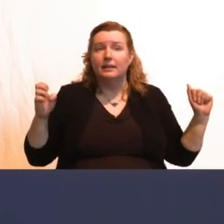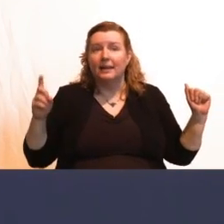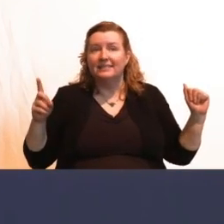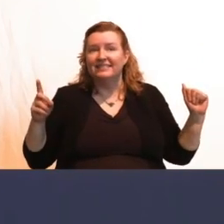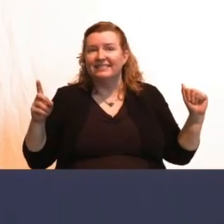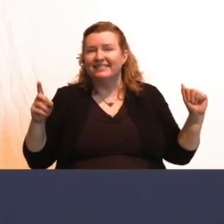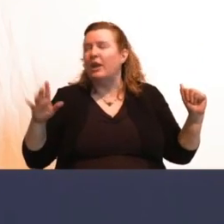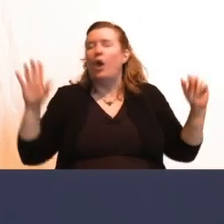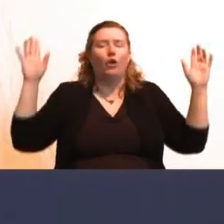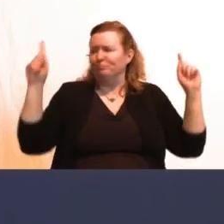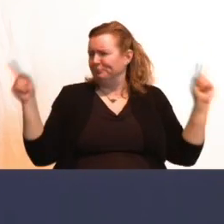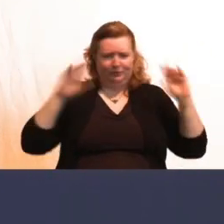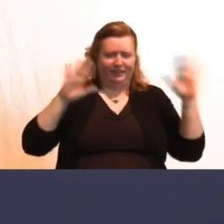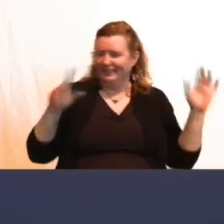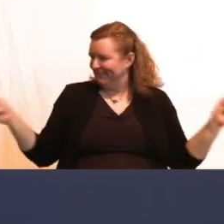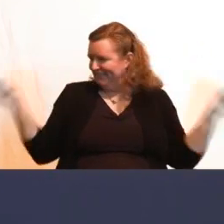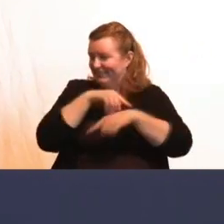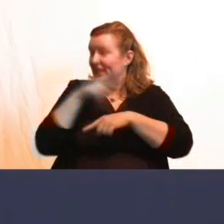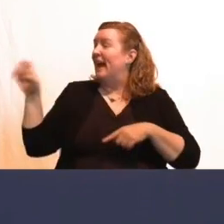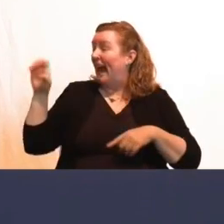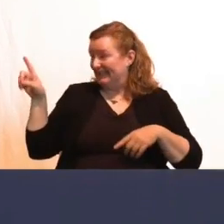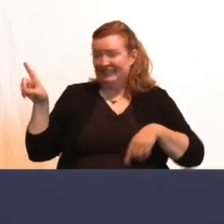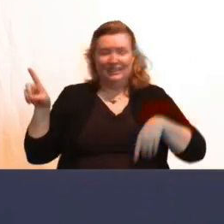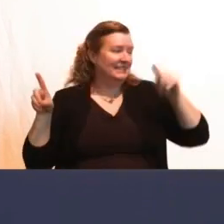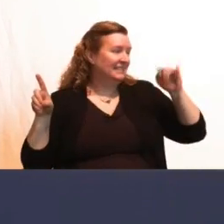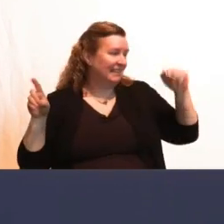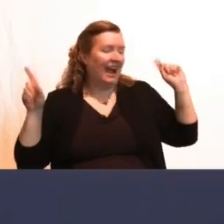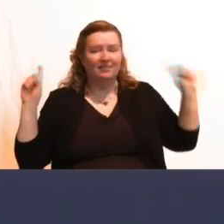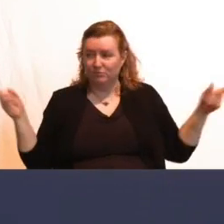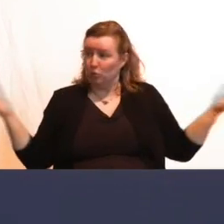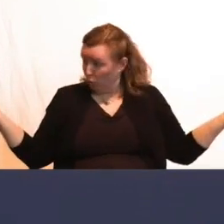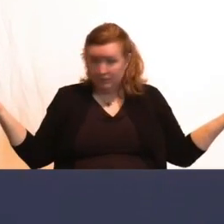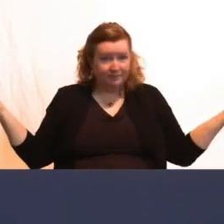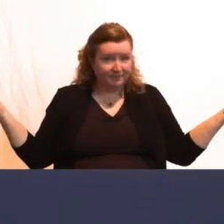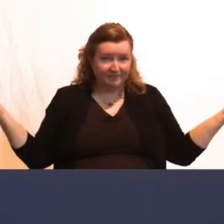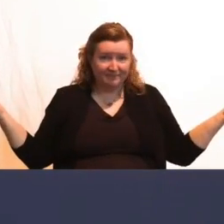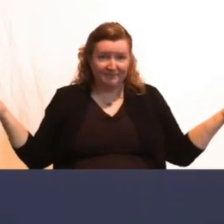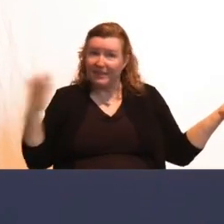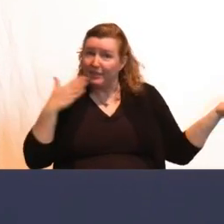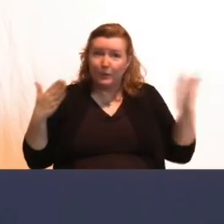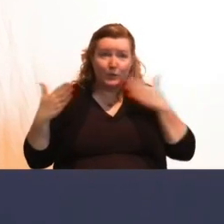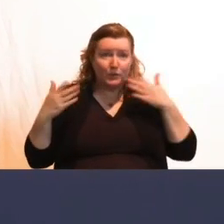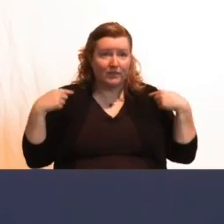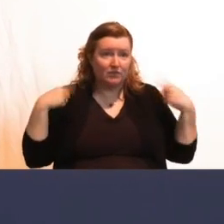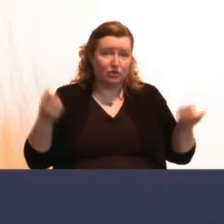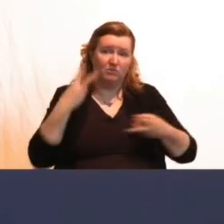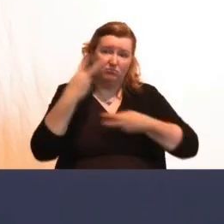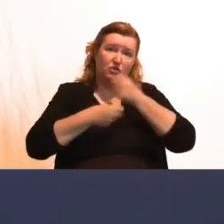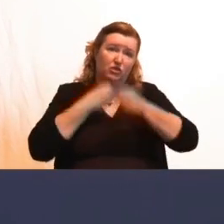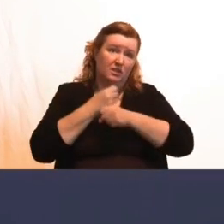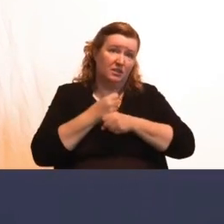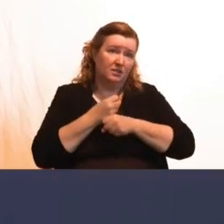home. You'll continue to serve. But any color or comment on pandemic to endemic, and then Ed, if you